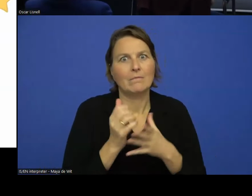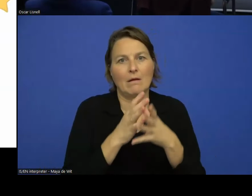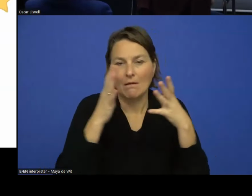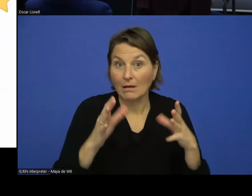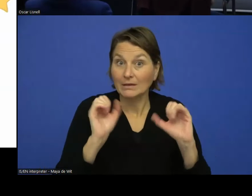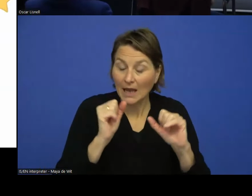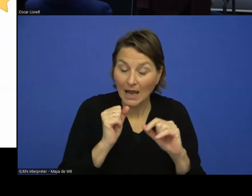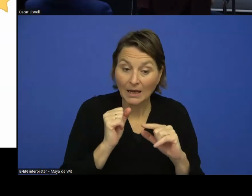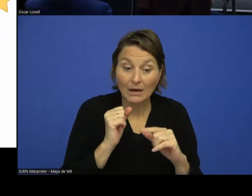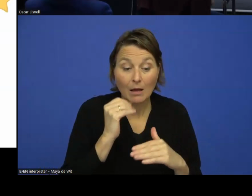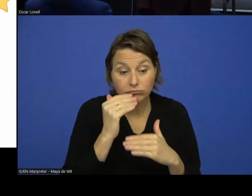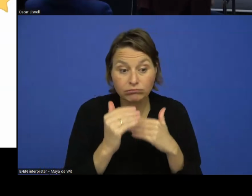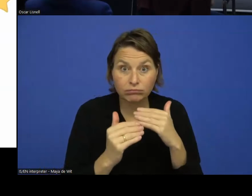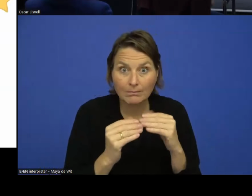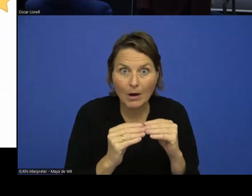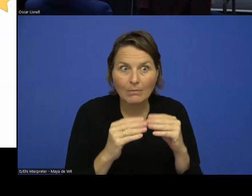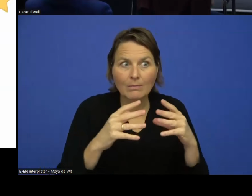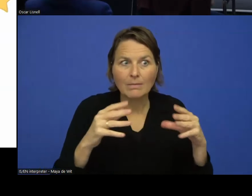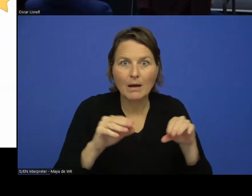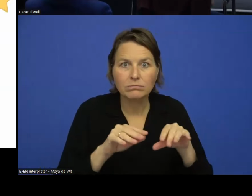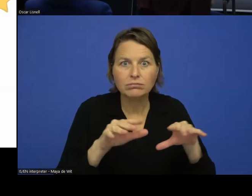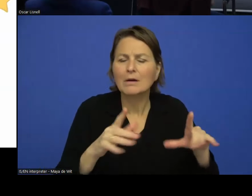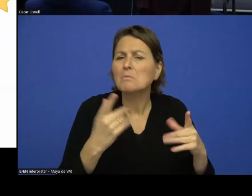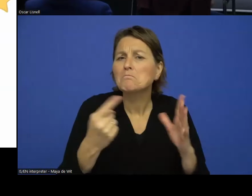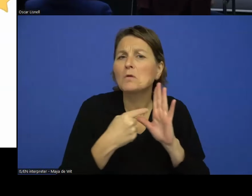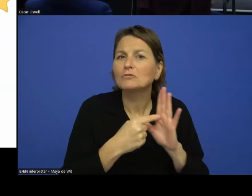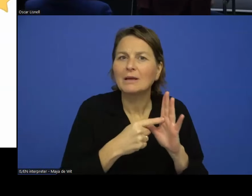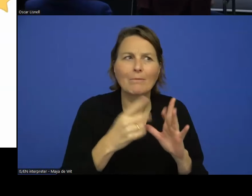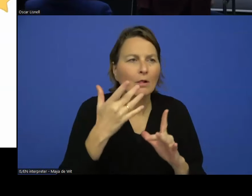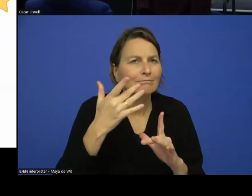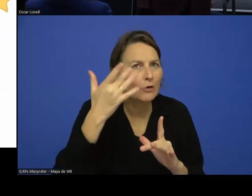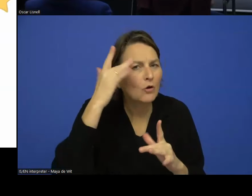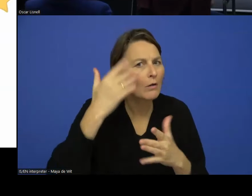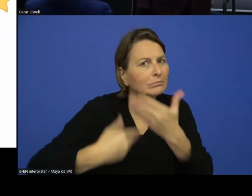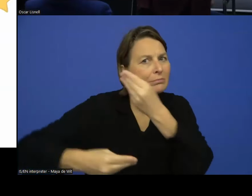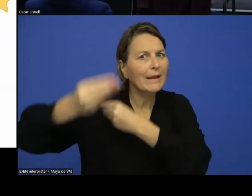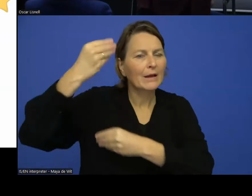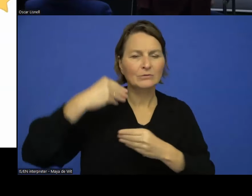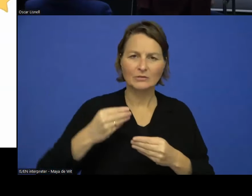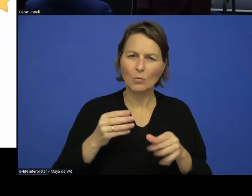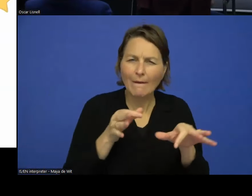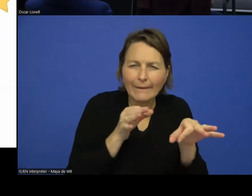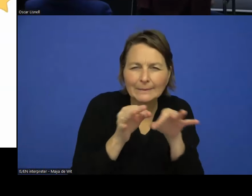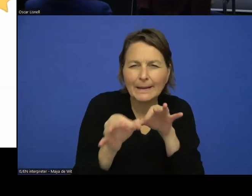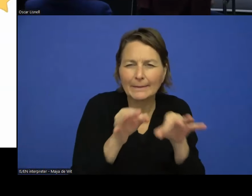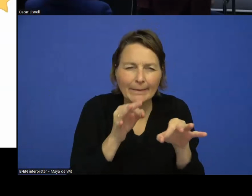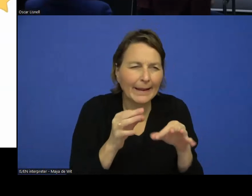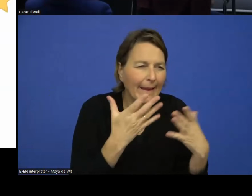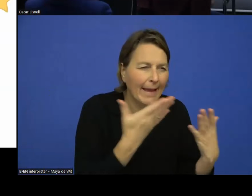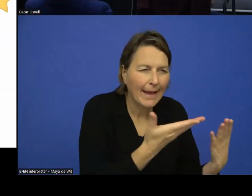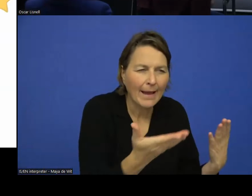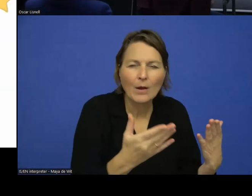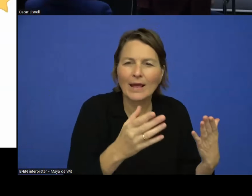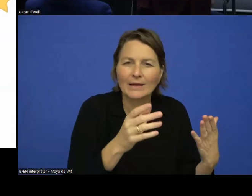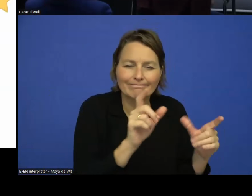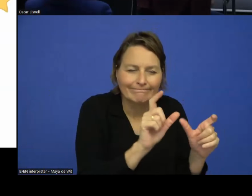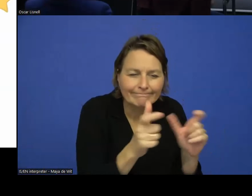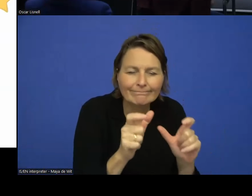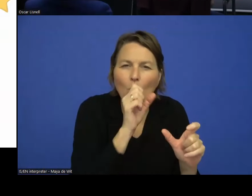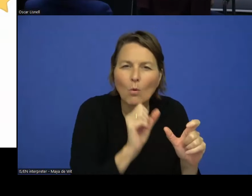If you want to explain more about cultural heritage artifacts, cultural heritage engagement, what else can be done? That